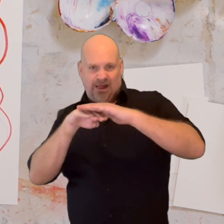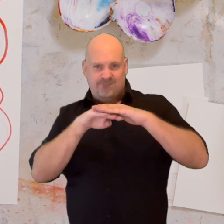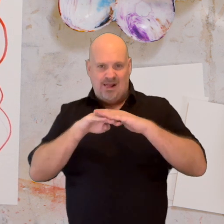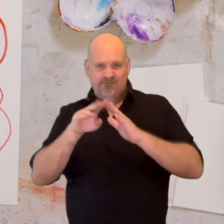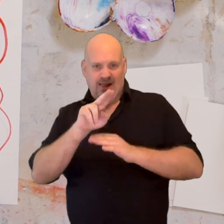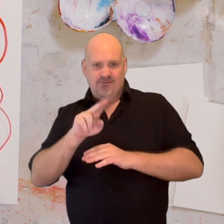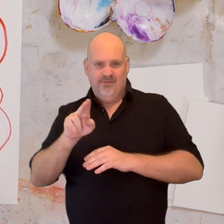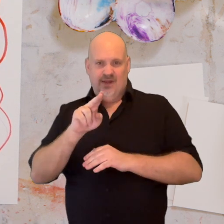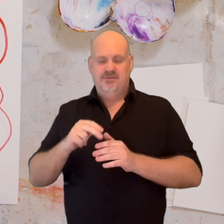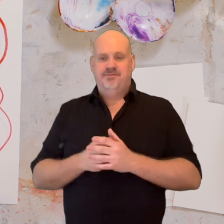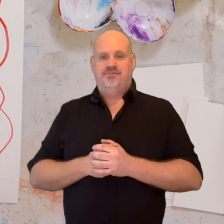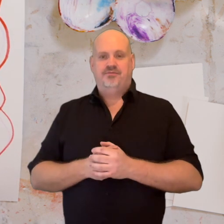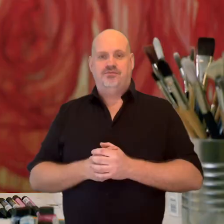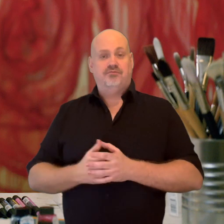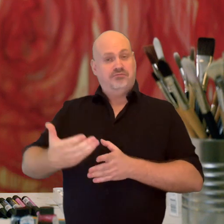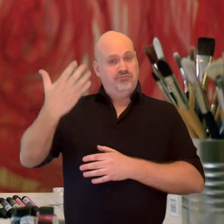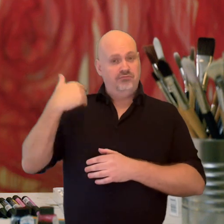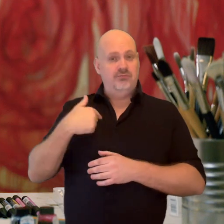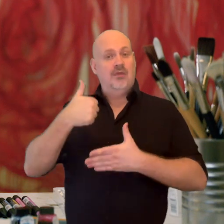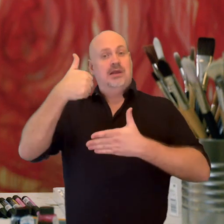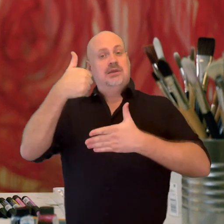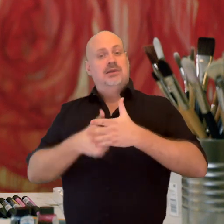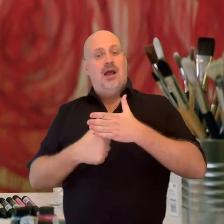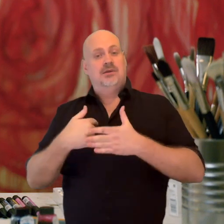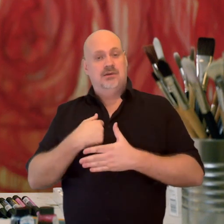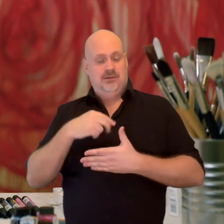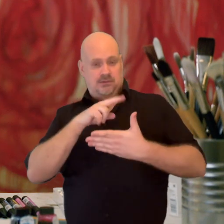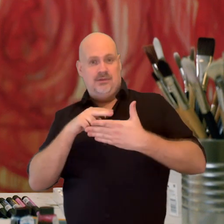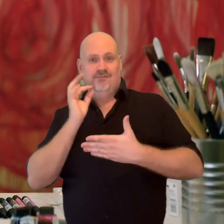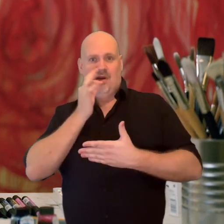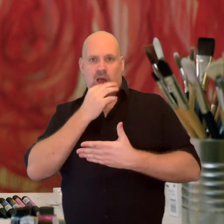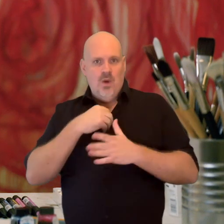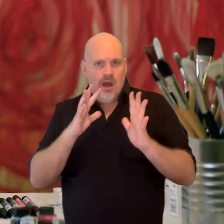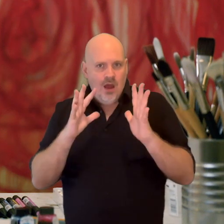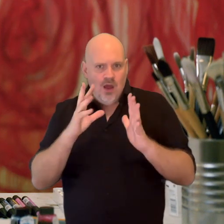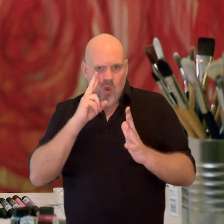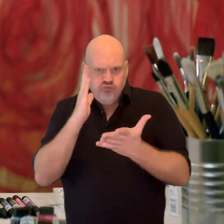When I began painting flowers, I used to make them very, very realistic.